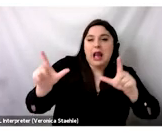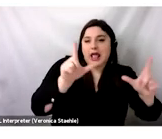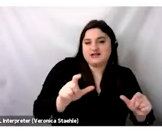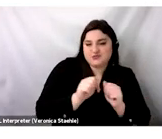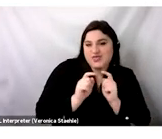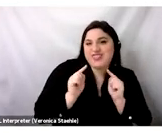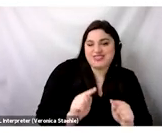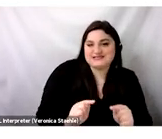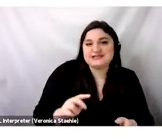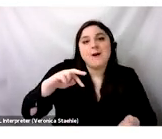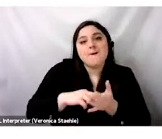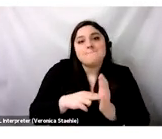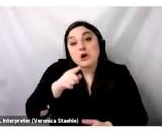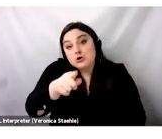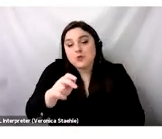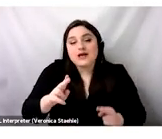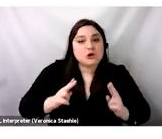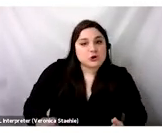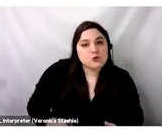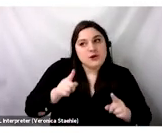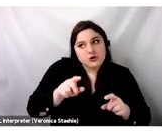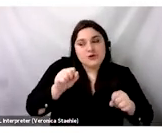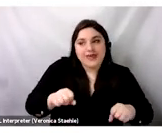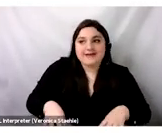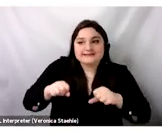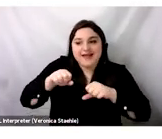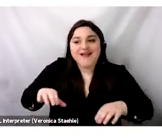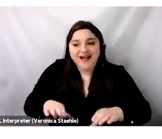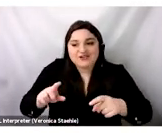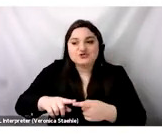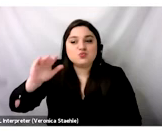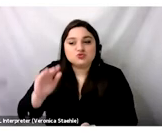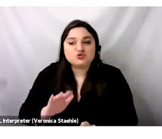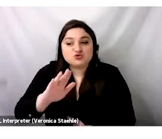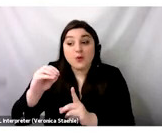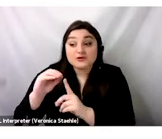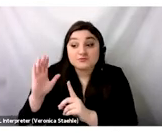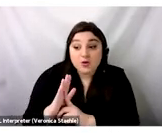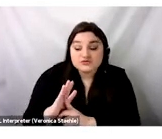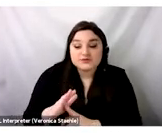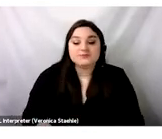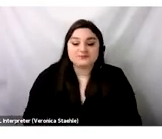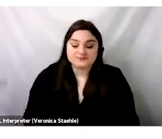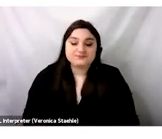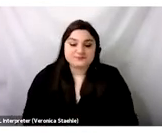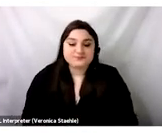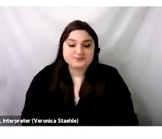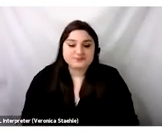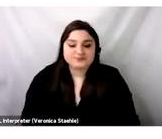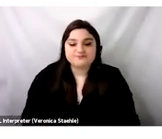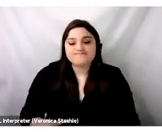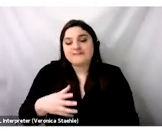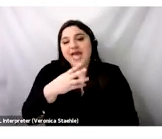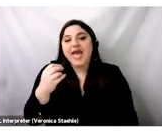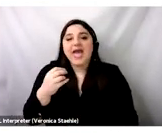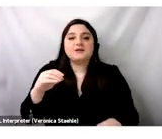making actions that lessen your either exposure, but also really, and we'll get into later in terms of